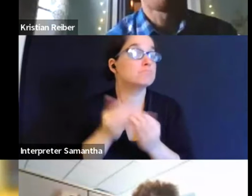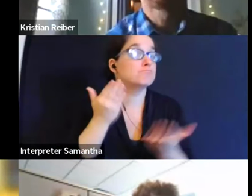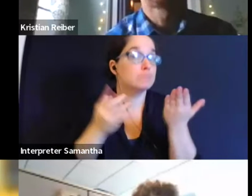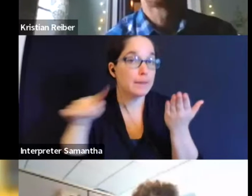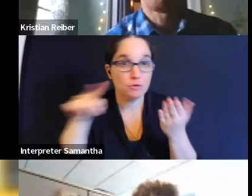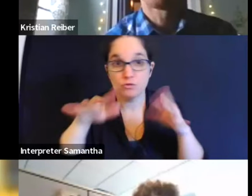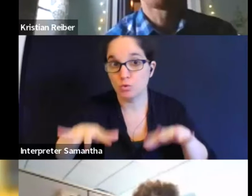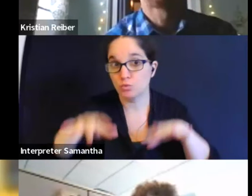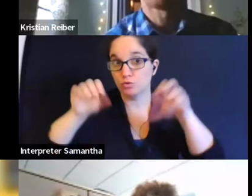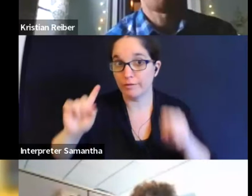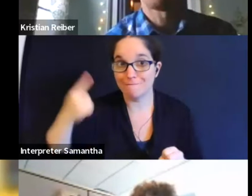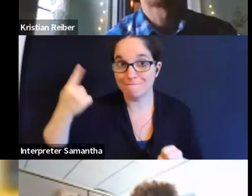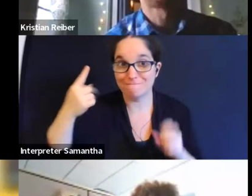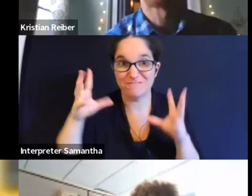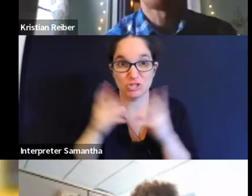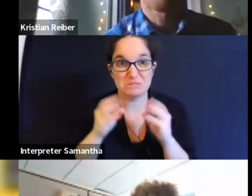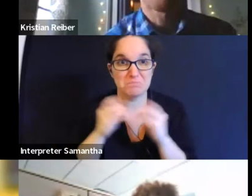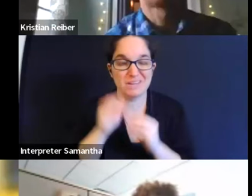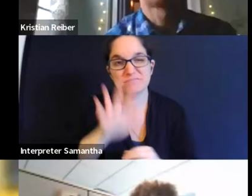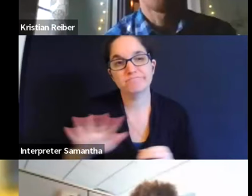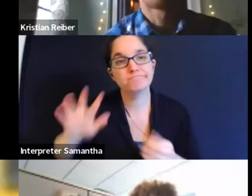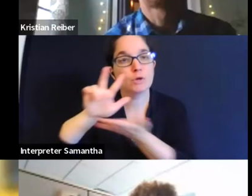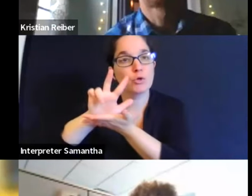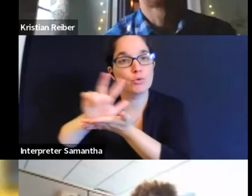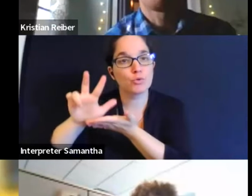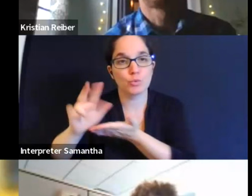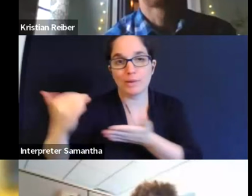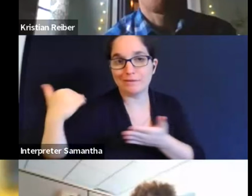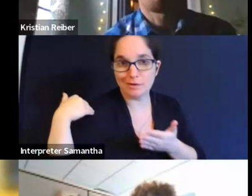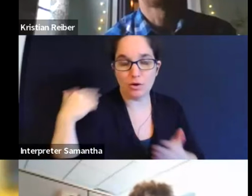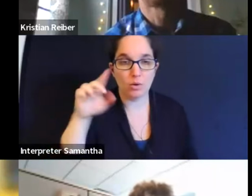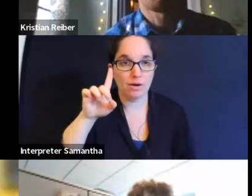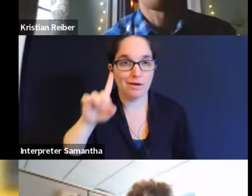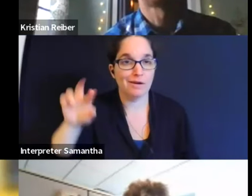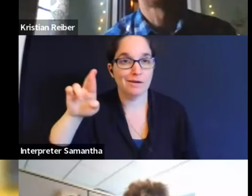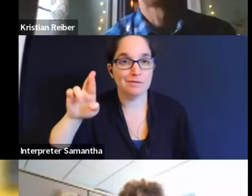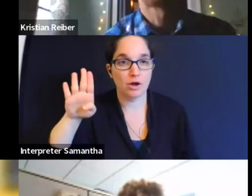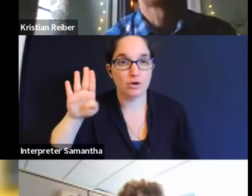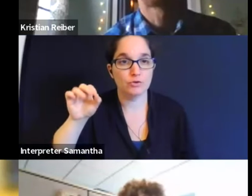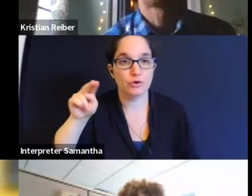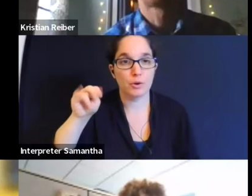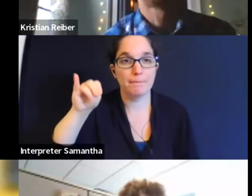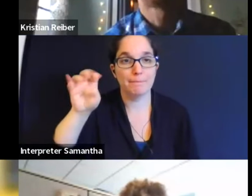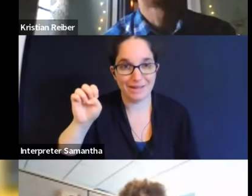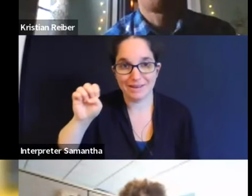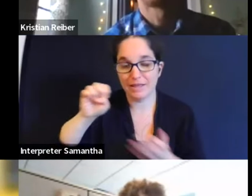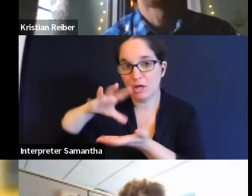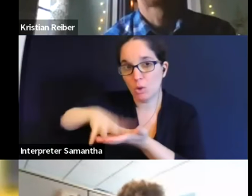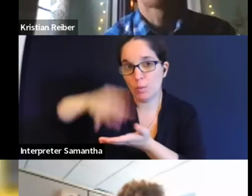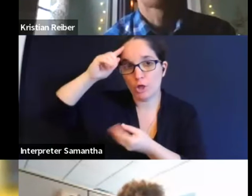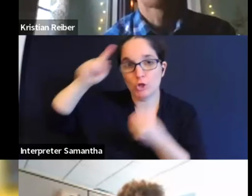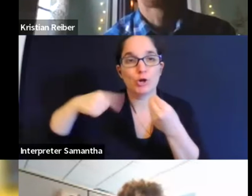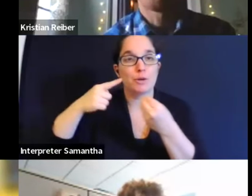us when we were here about 3 weeks ago with Dr. Bonnie, and we learned about the cannabis